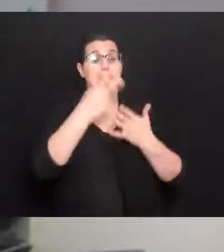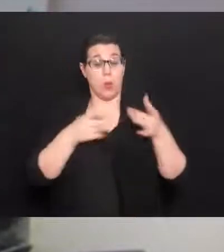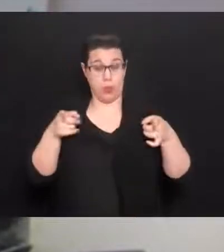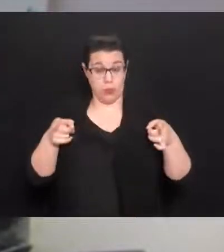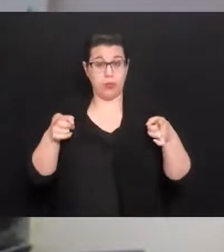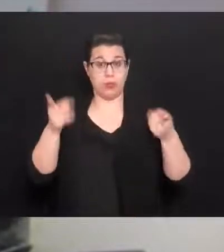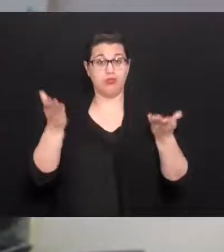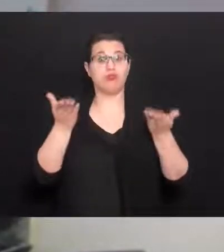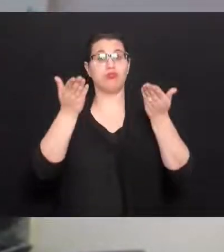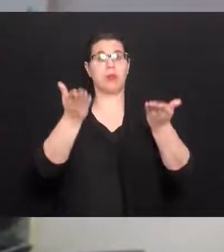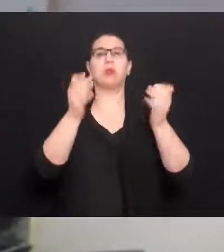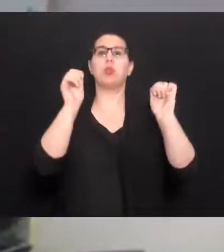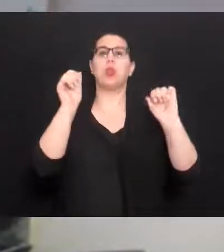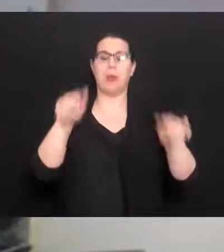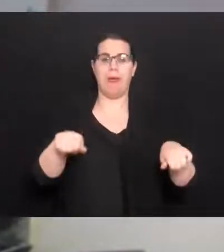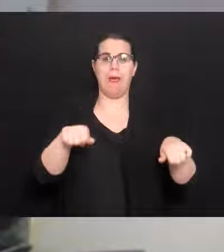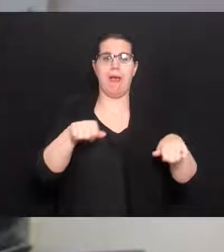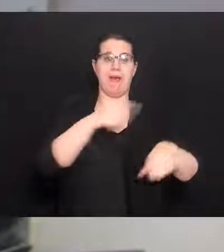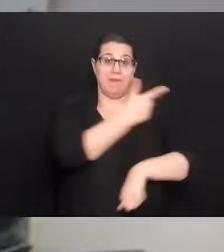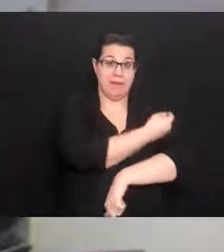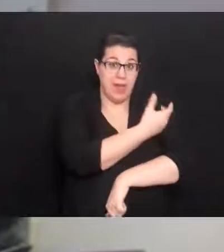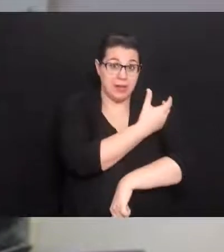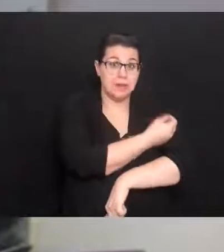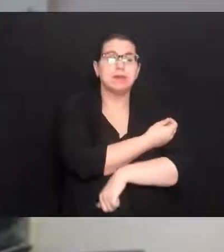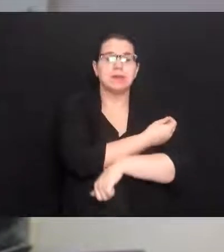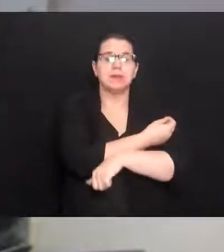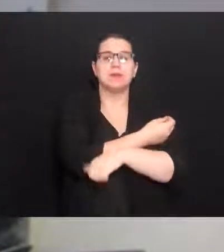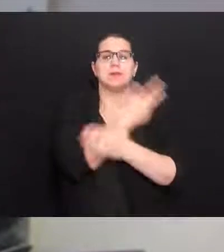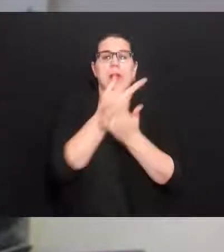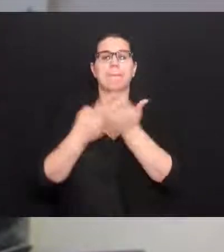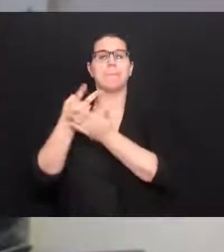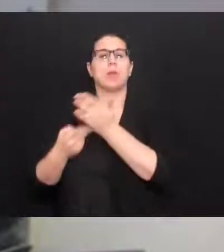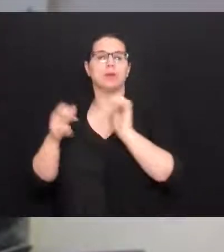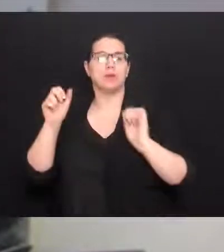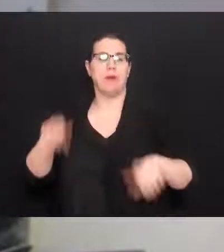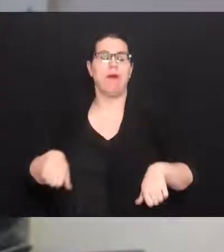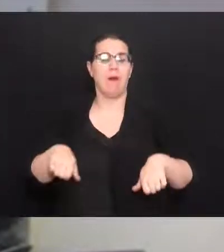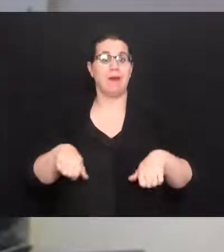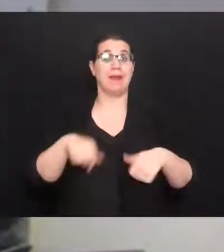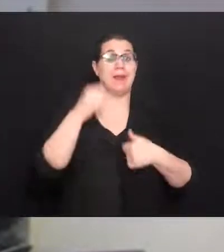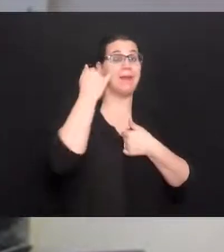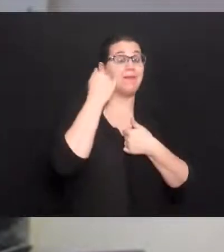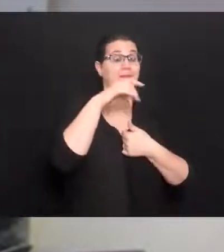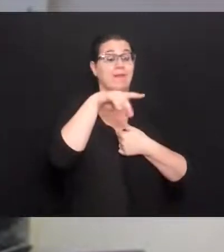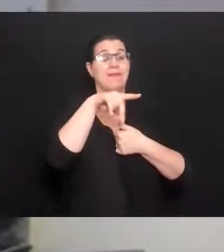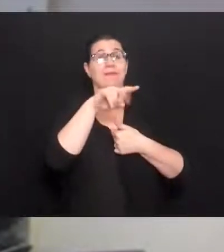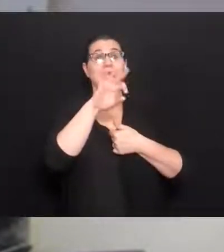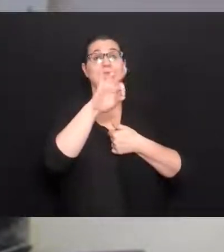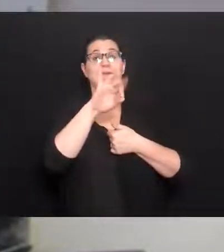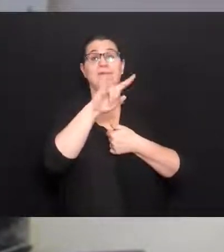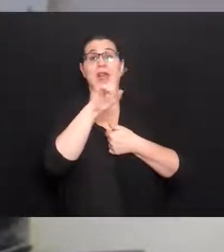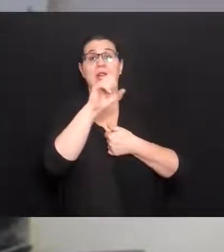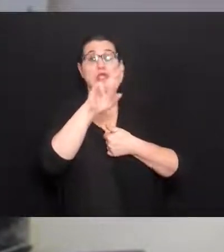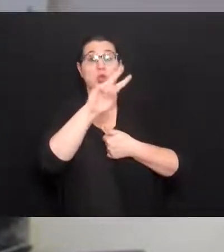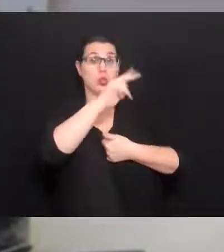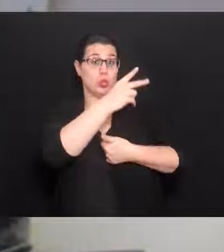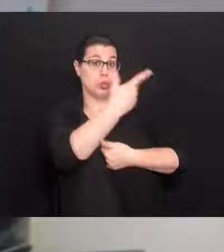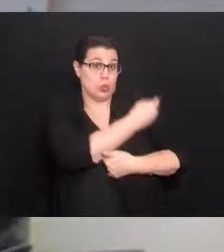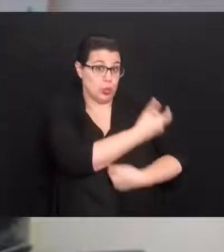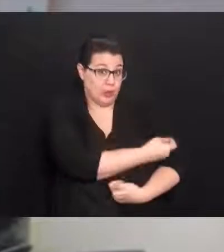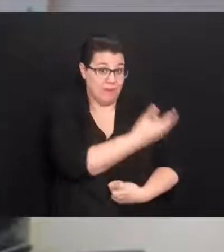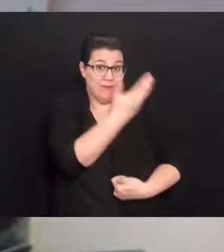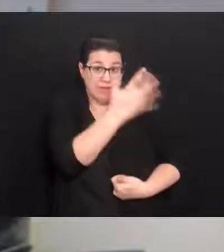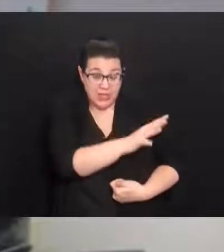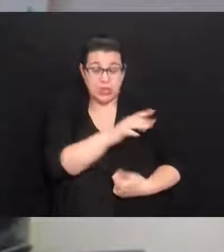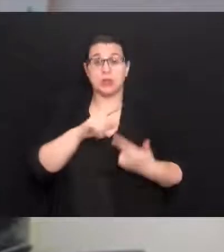match vaccines now. So for people that have gotten their second dose of Pfizer or Moderna greater than